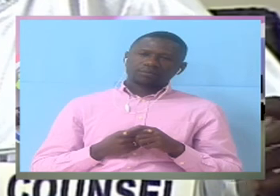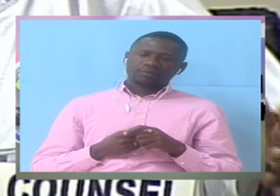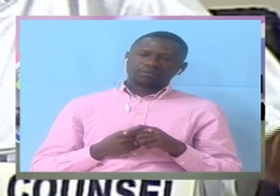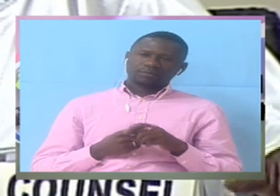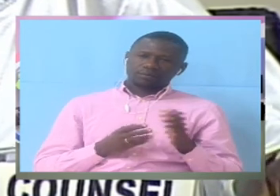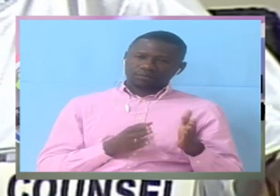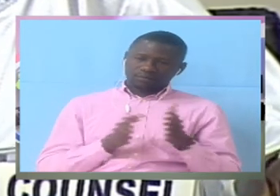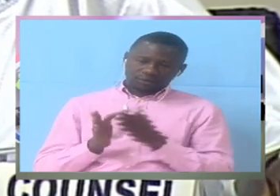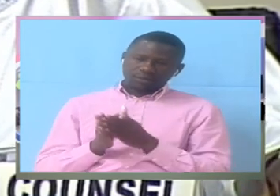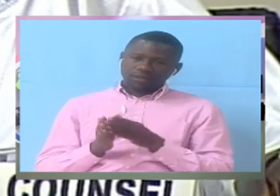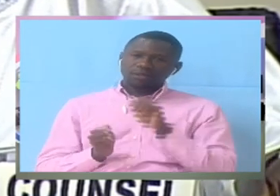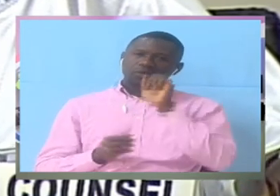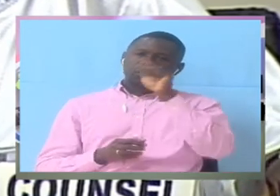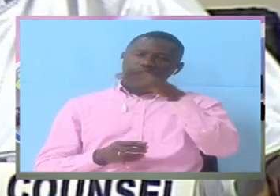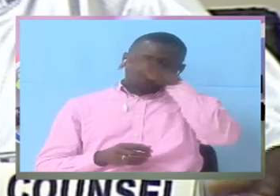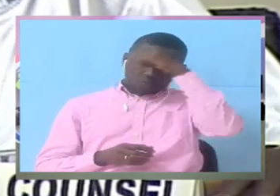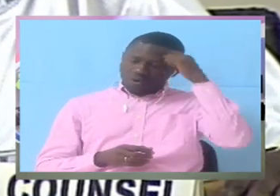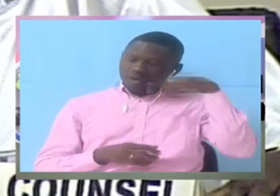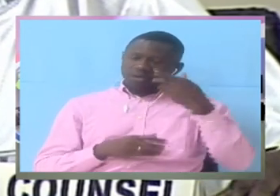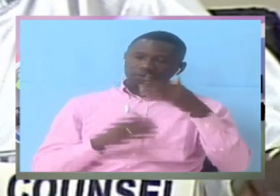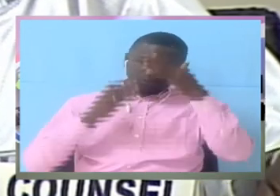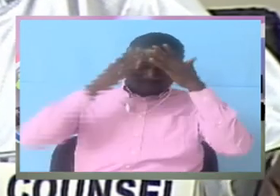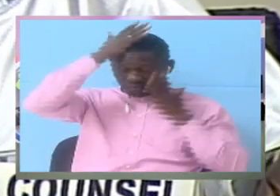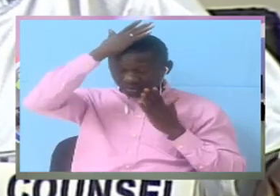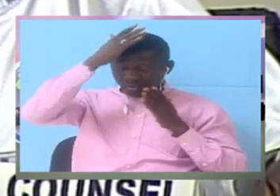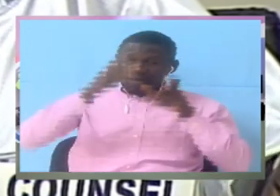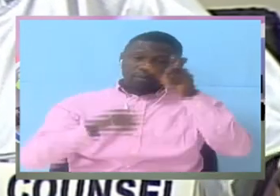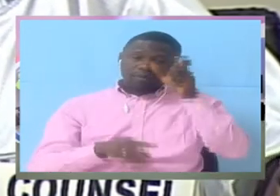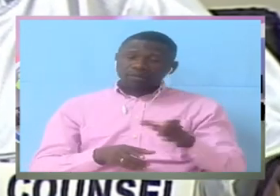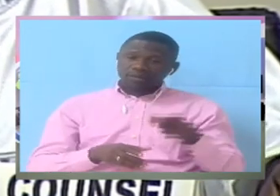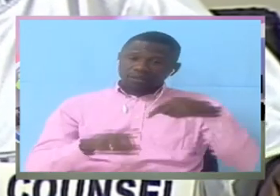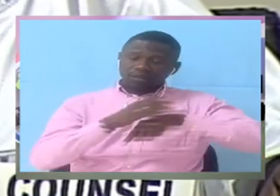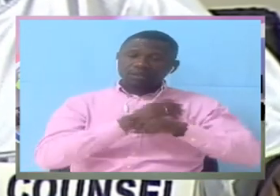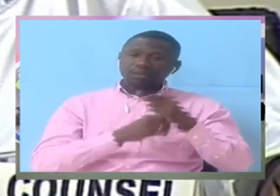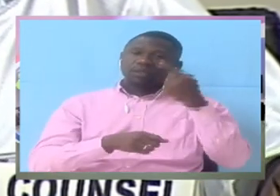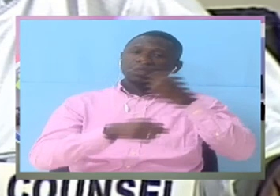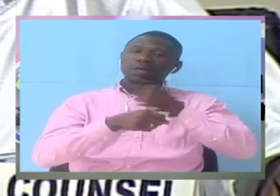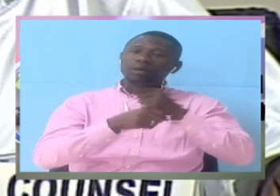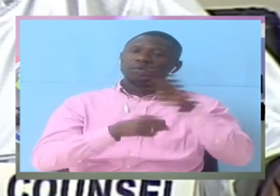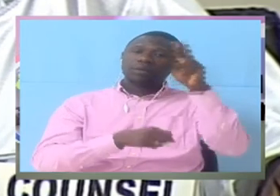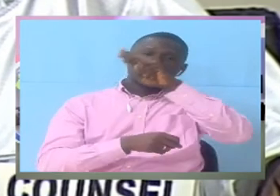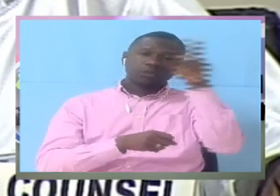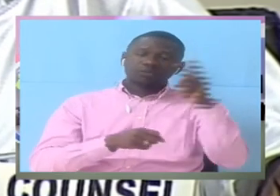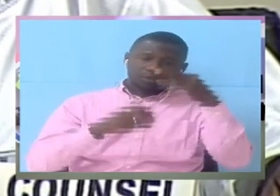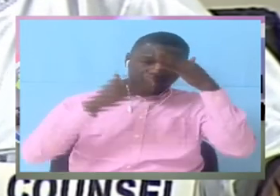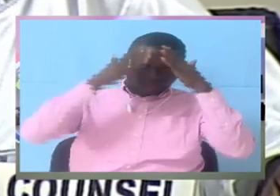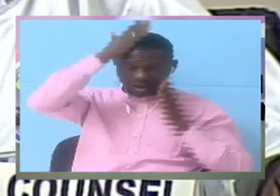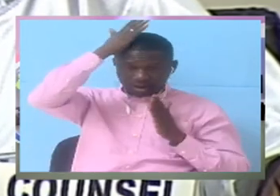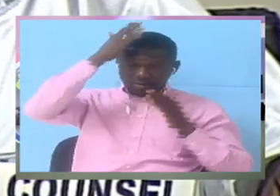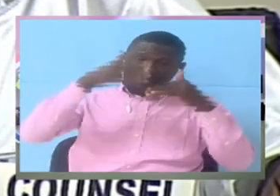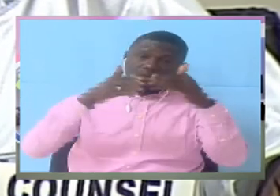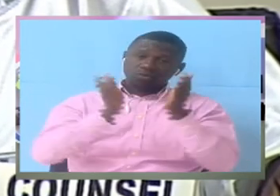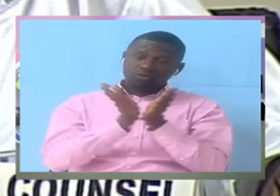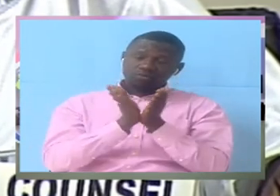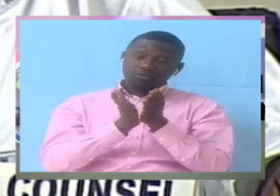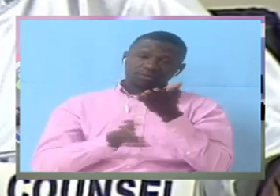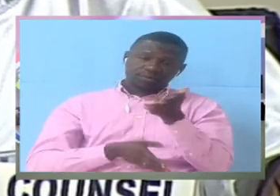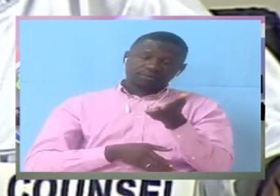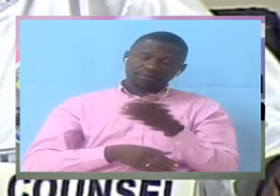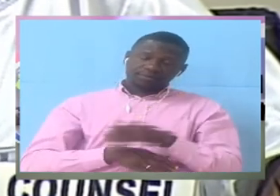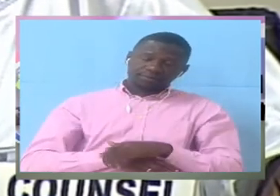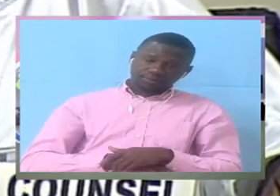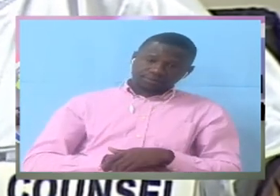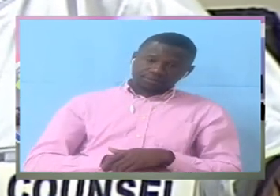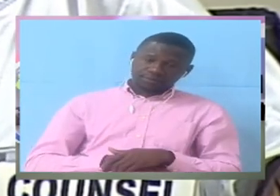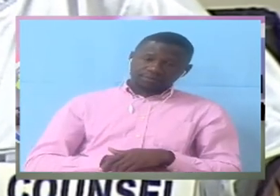And your work as a soldier in the Gambia National Army. Anila doko sojar kunda Gambia